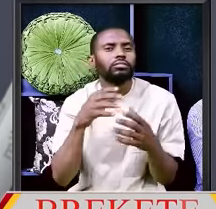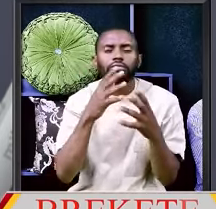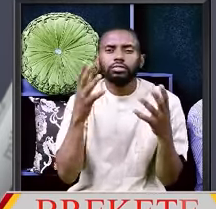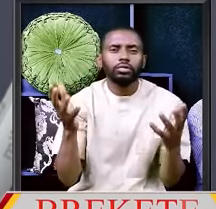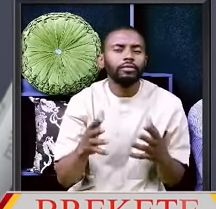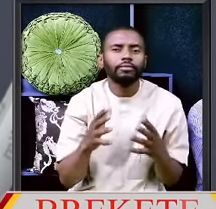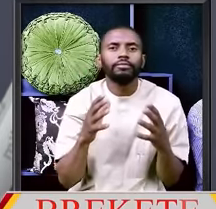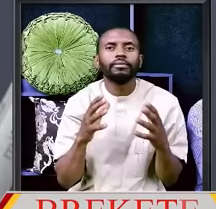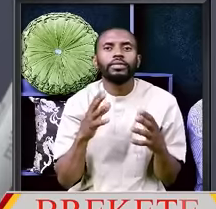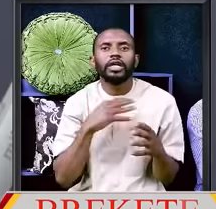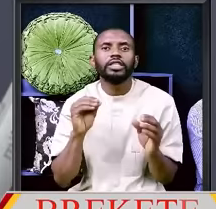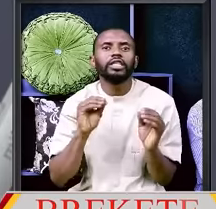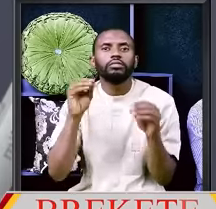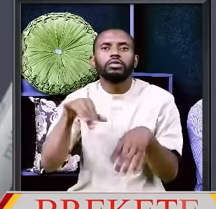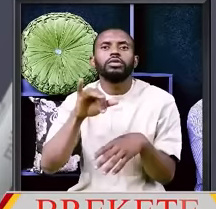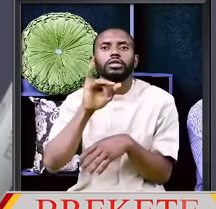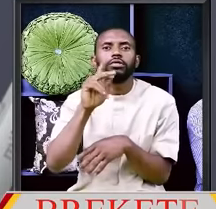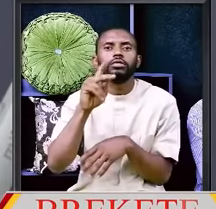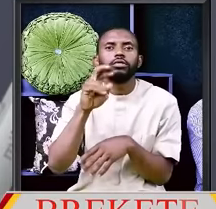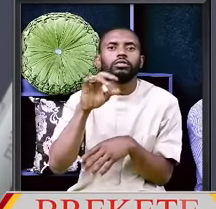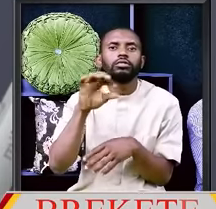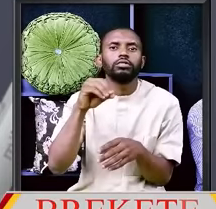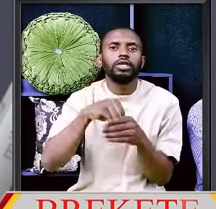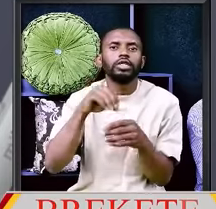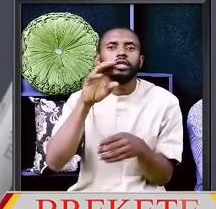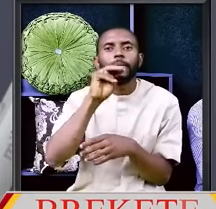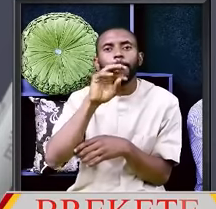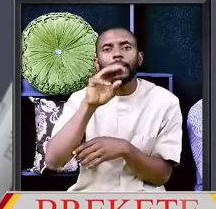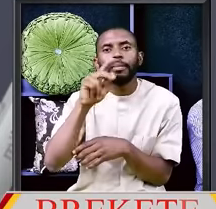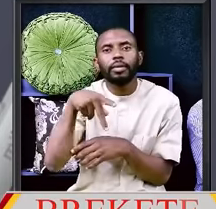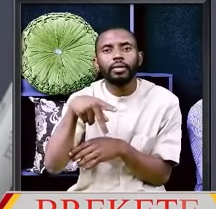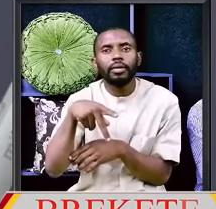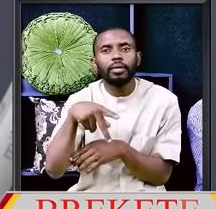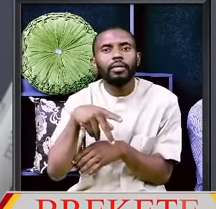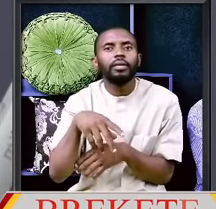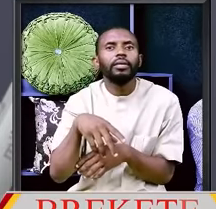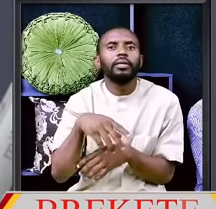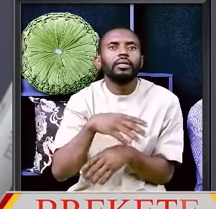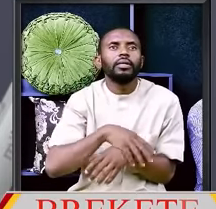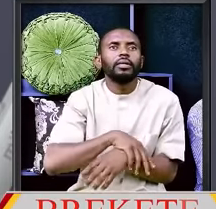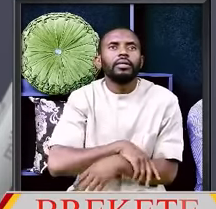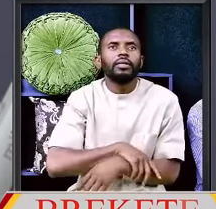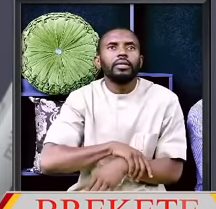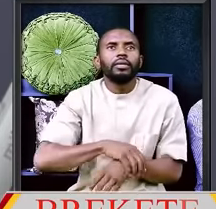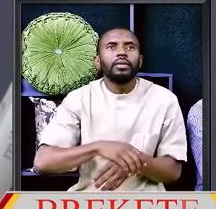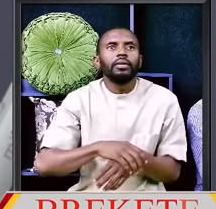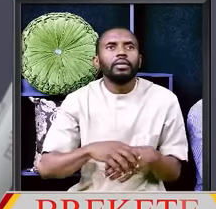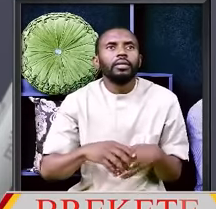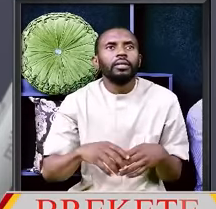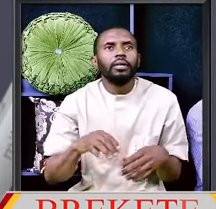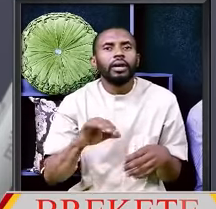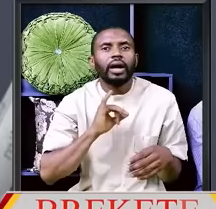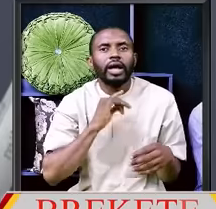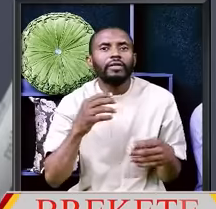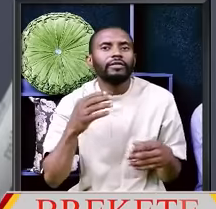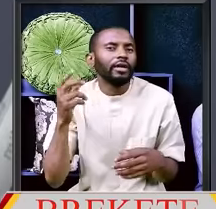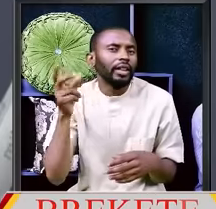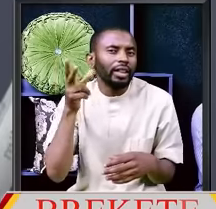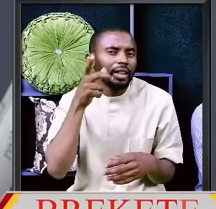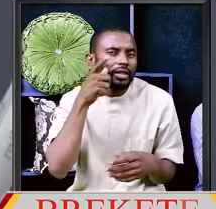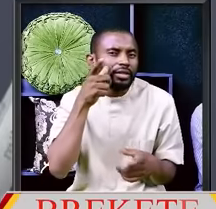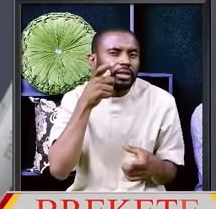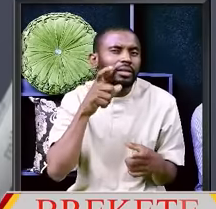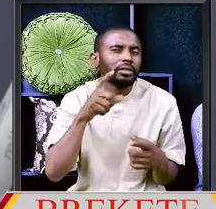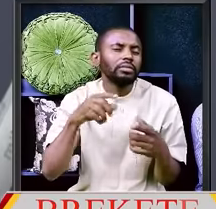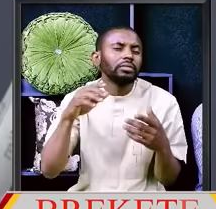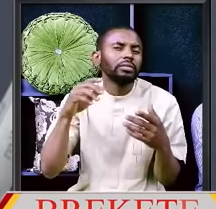Mm. And his songs are so inspirational. Even talking about it, I'm having goosebumps. Oh my goodness. Especially that song that lady sang.